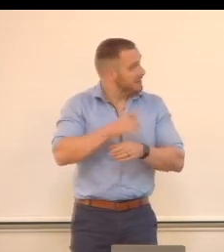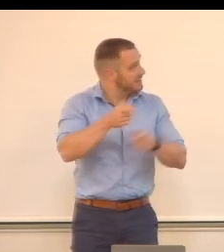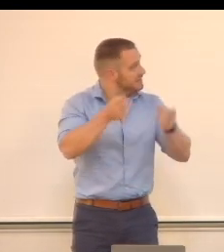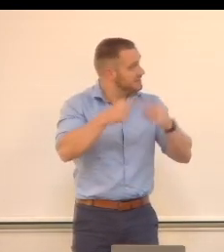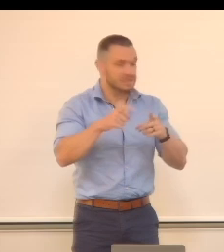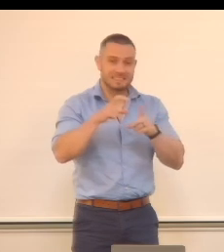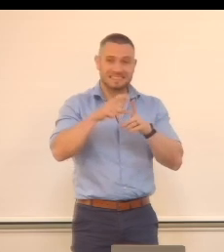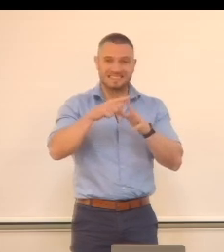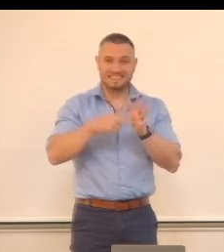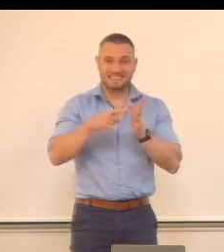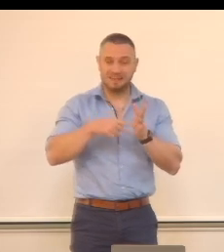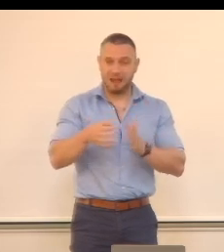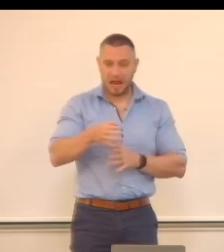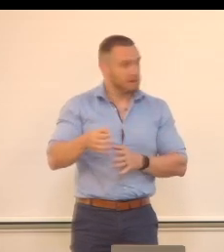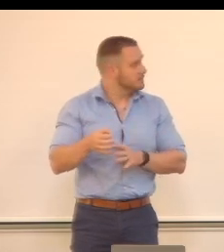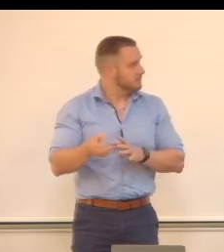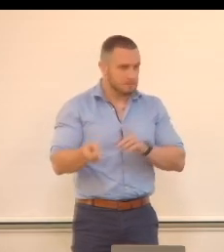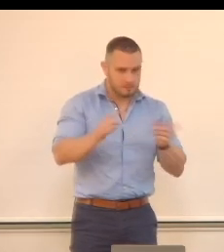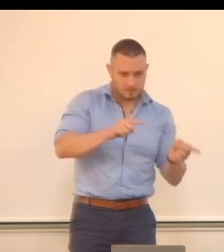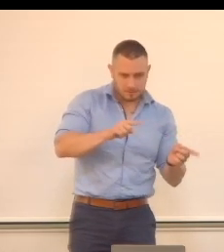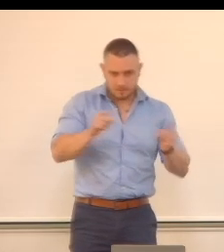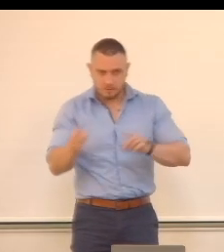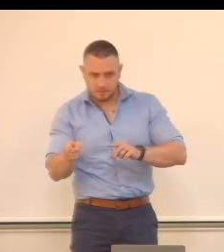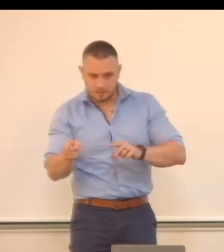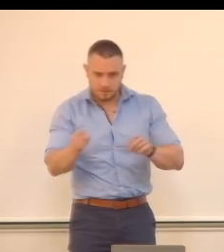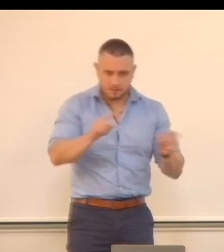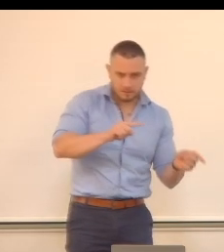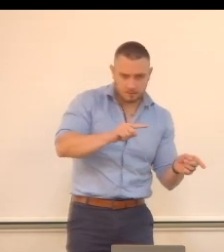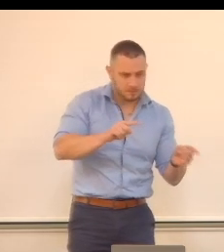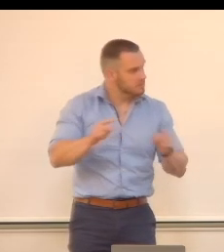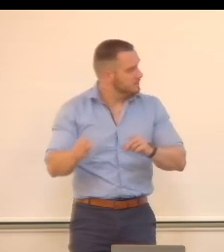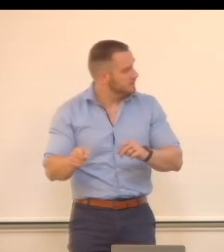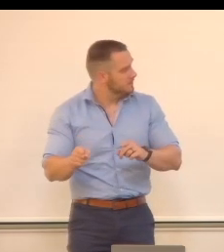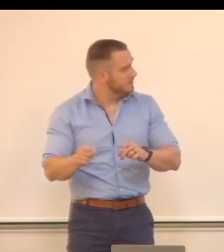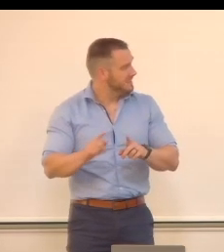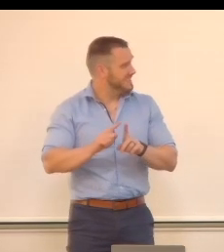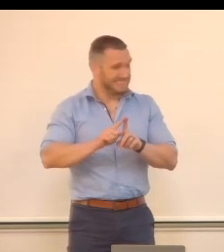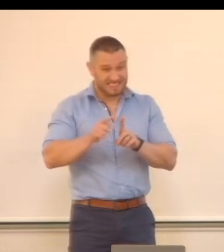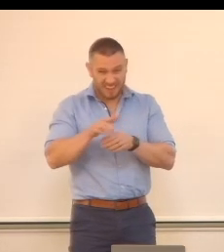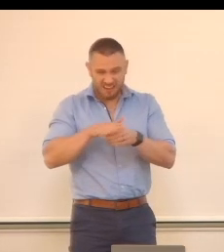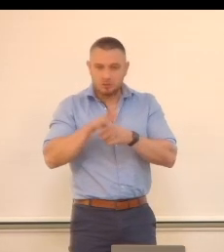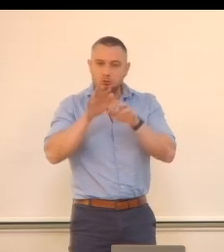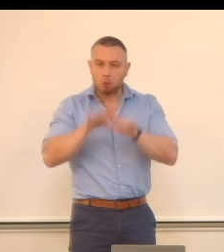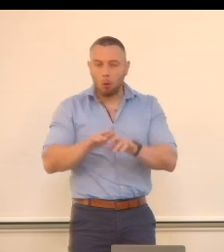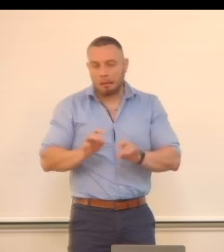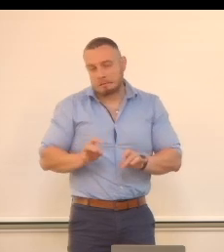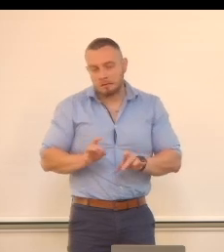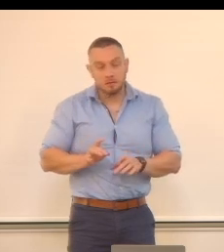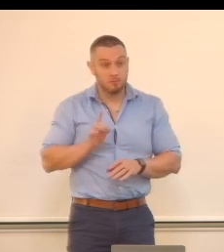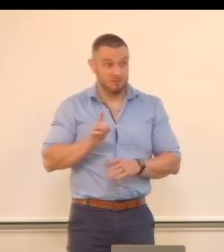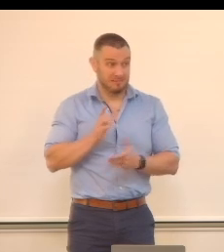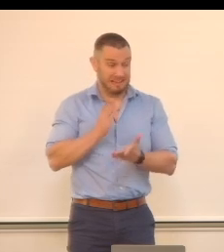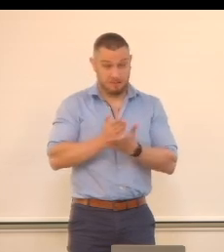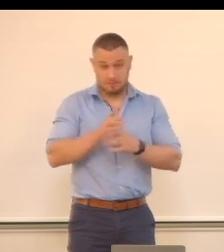of Devon Island, and you kind of go back and forth. Besides little patches of snow that showed up while we were there, it's